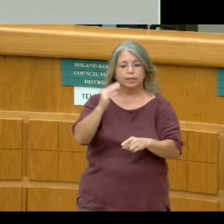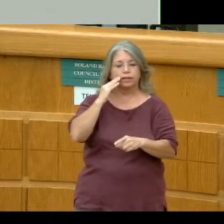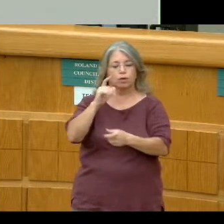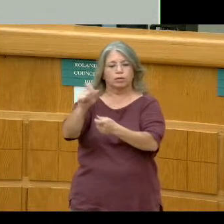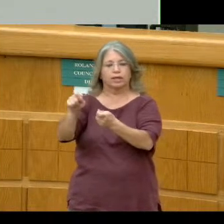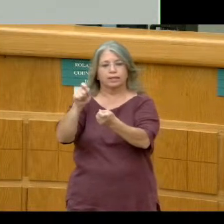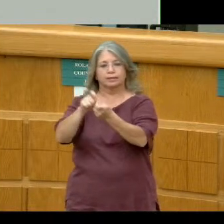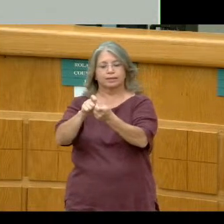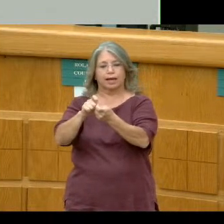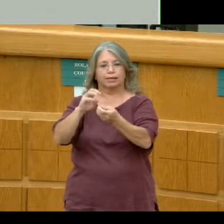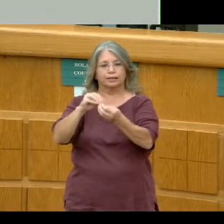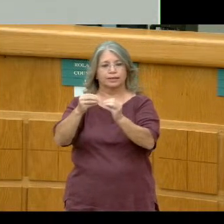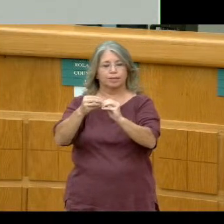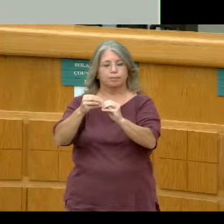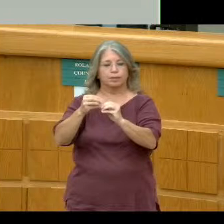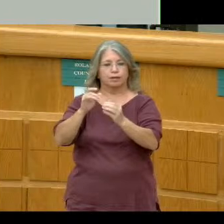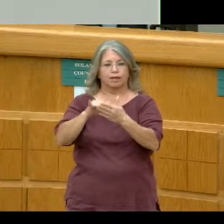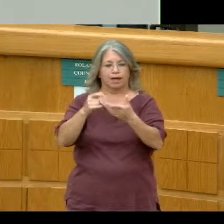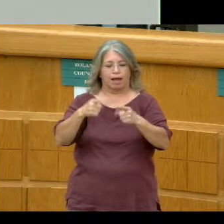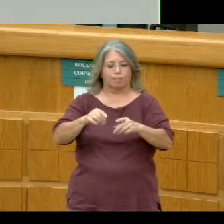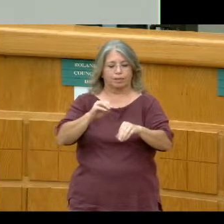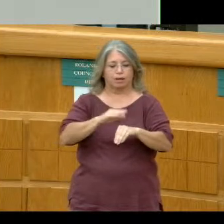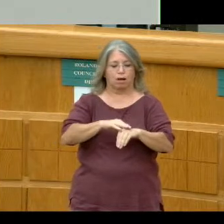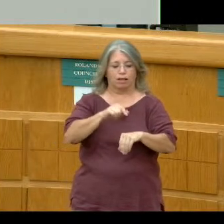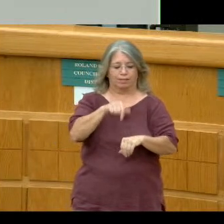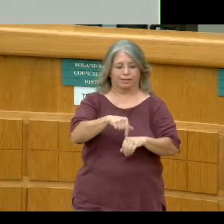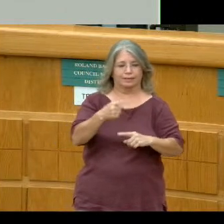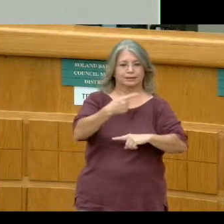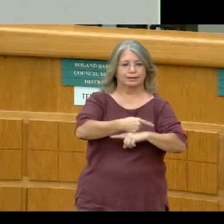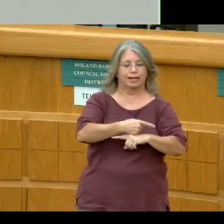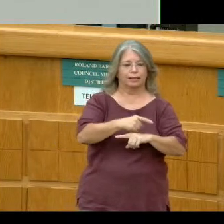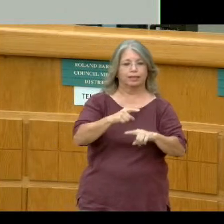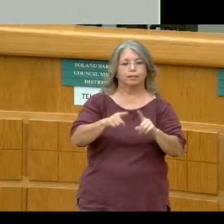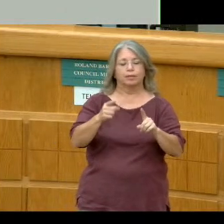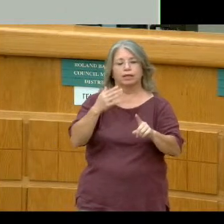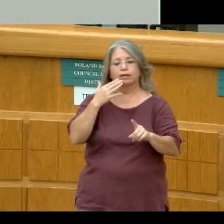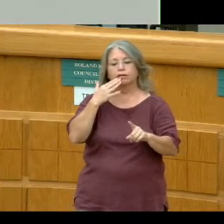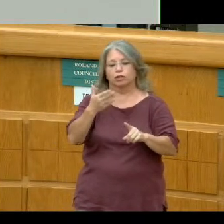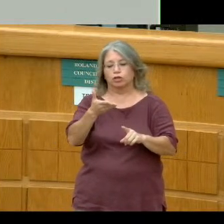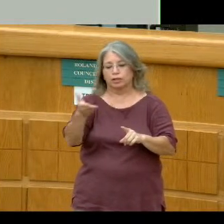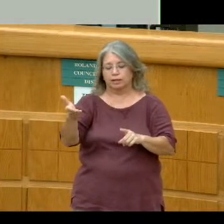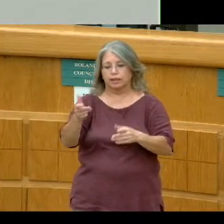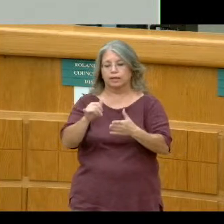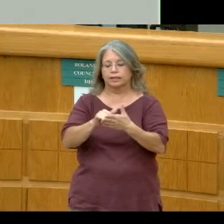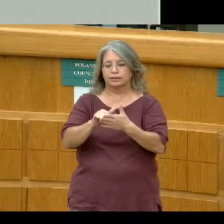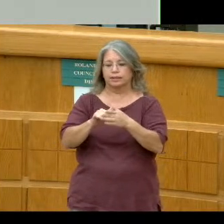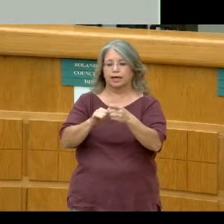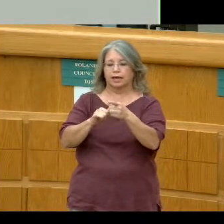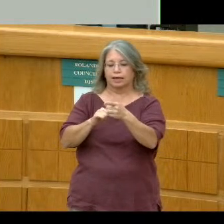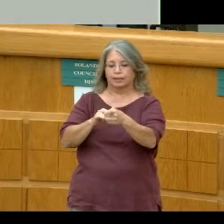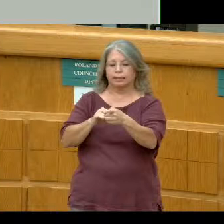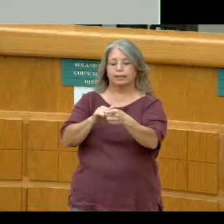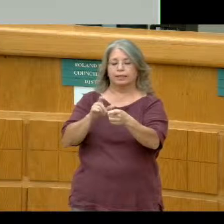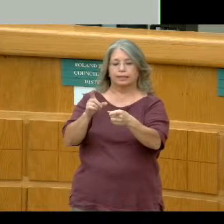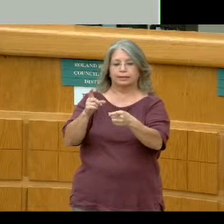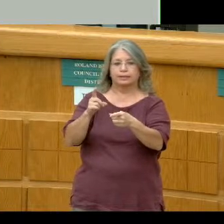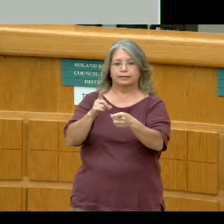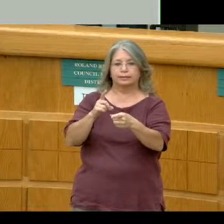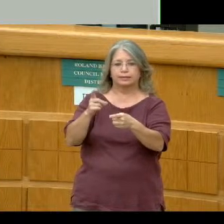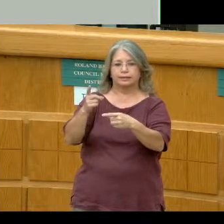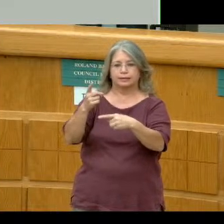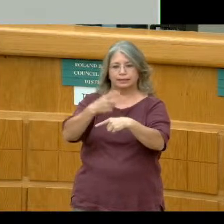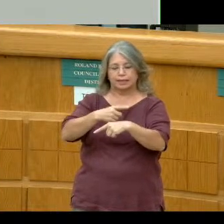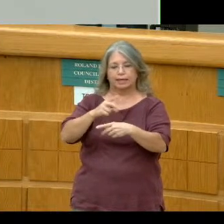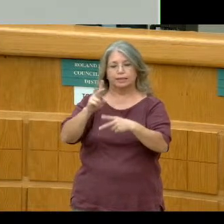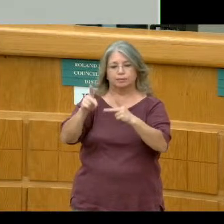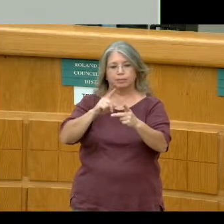for that date. The good thing is that date is actually the date that the people are passing away, and not that